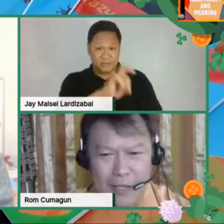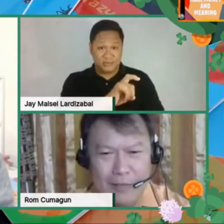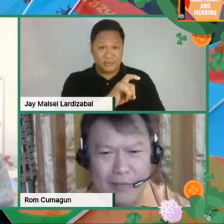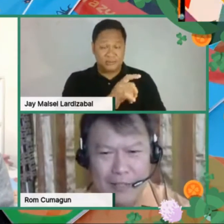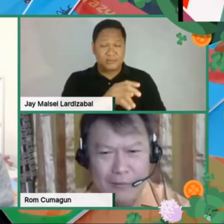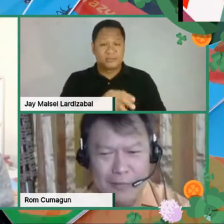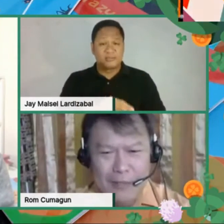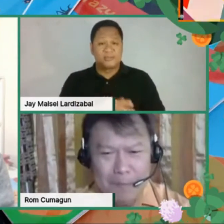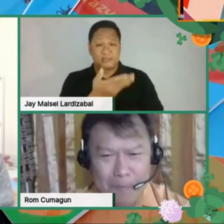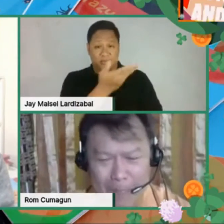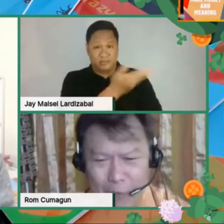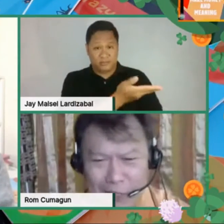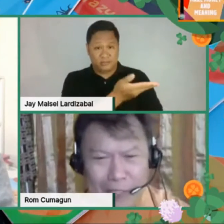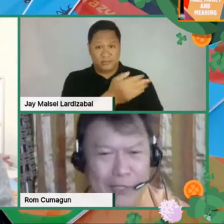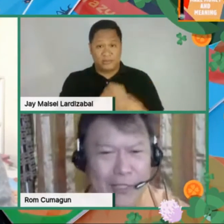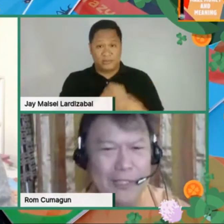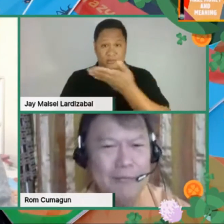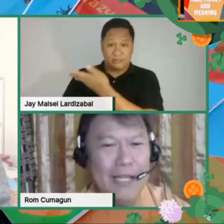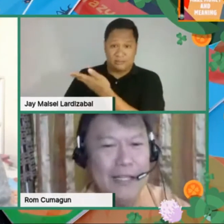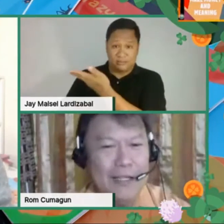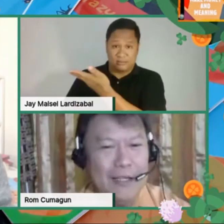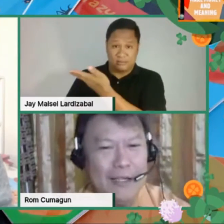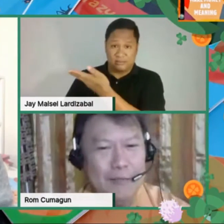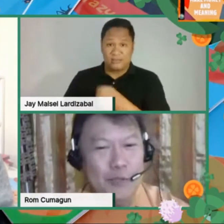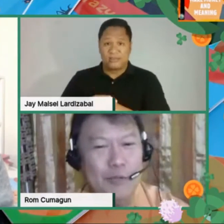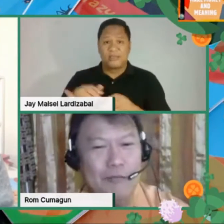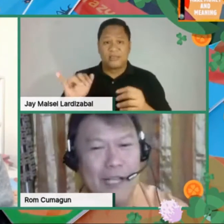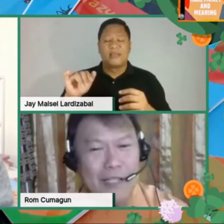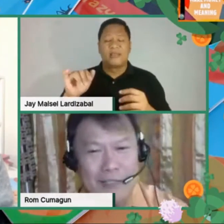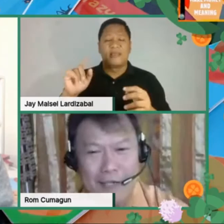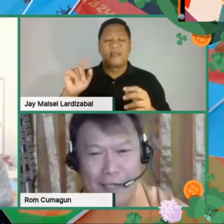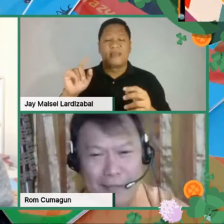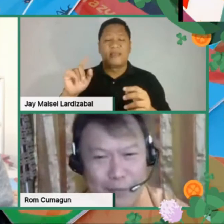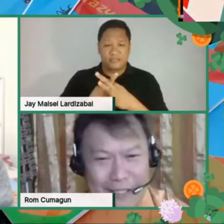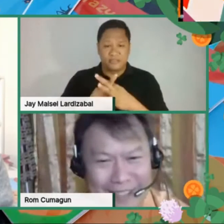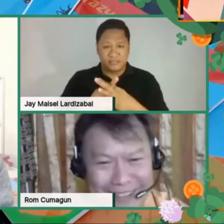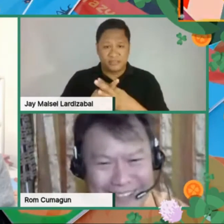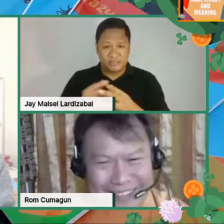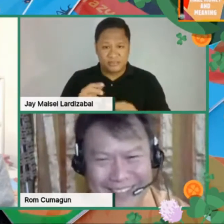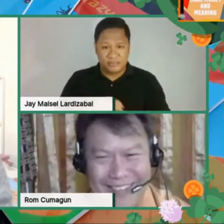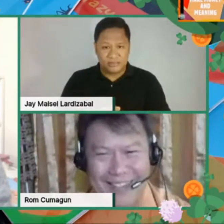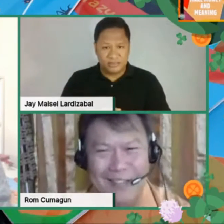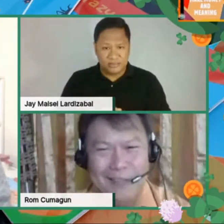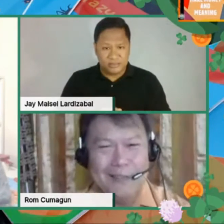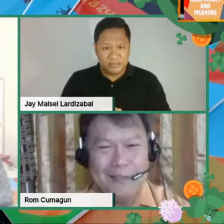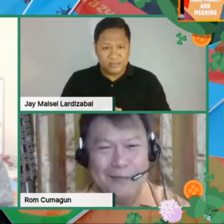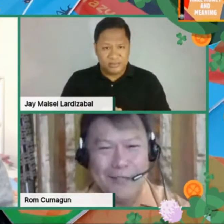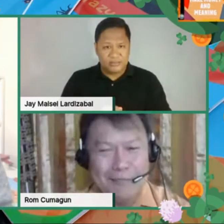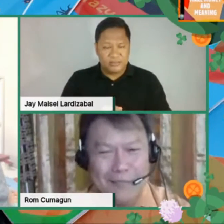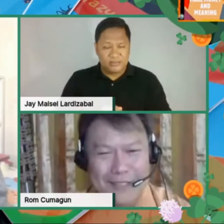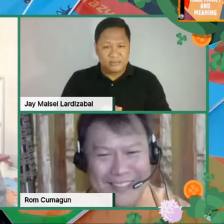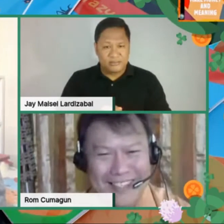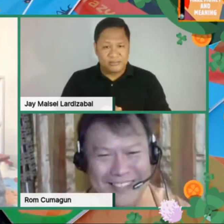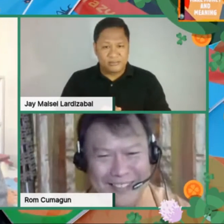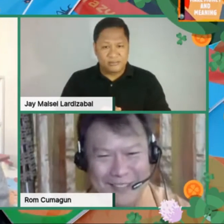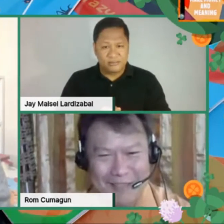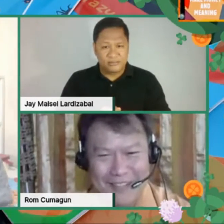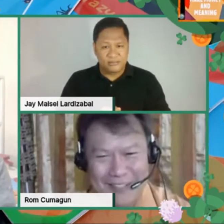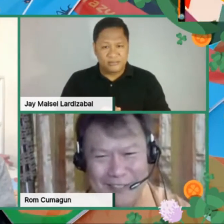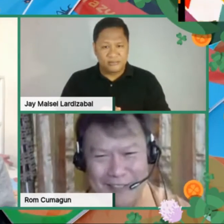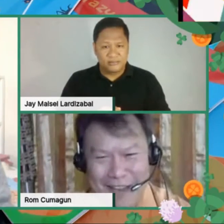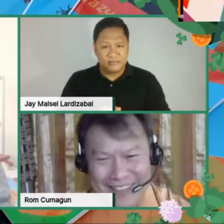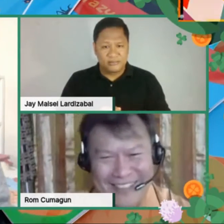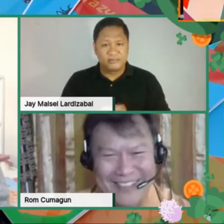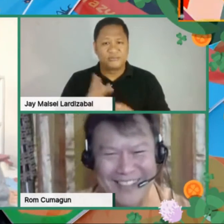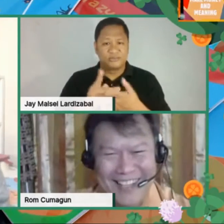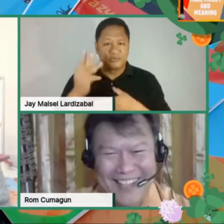this broadcast actually was initiated by mutual friends, si Rene Molina, also Kuya. from, yes, si Kuya